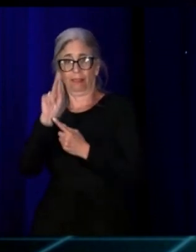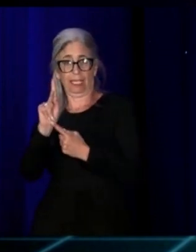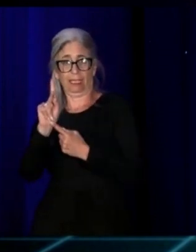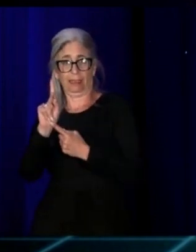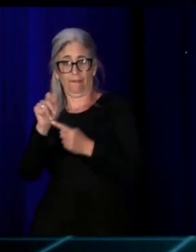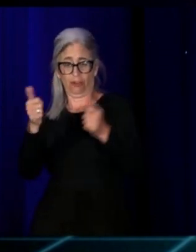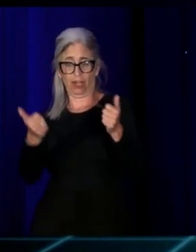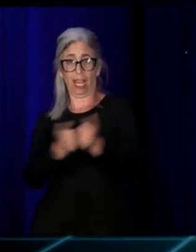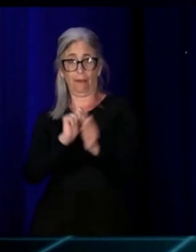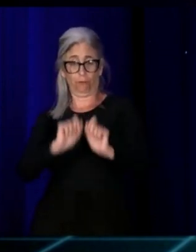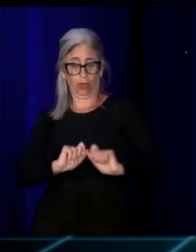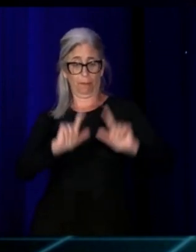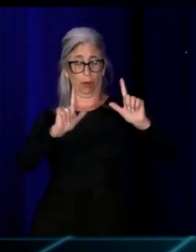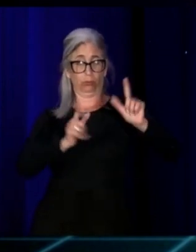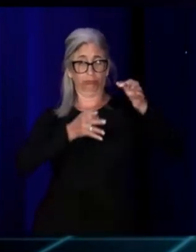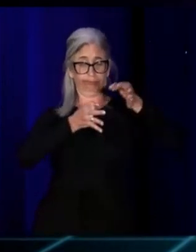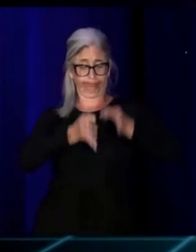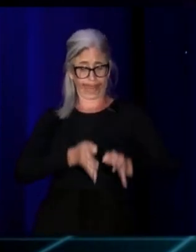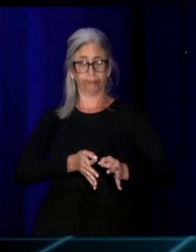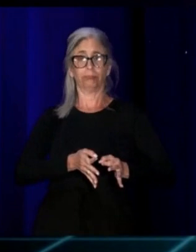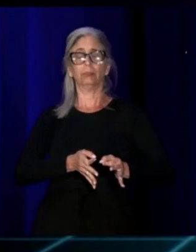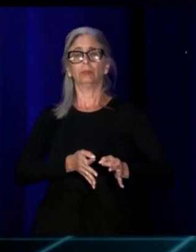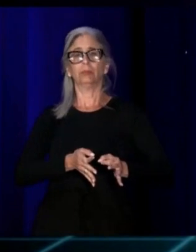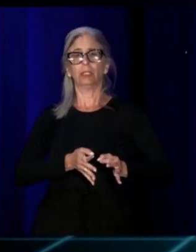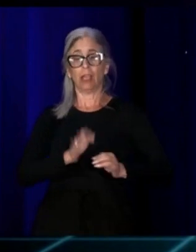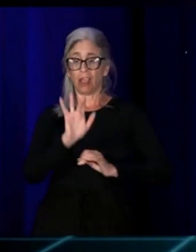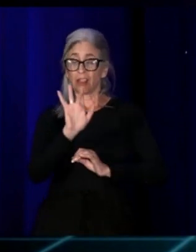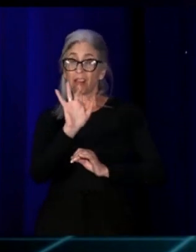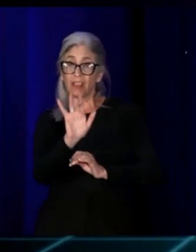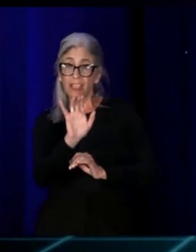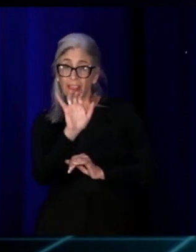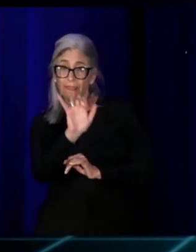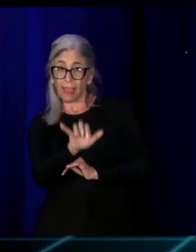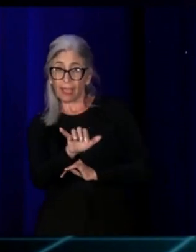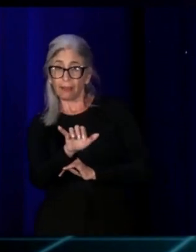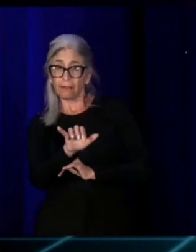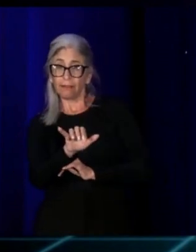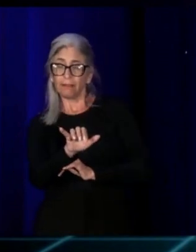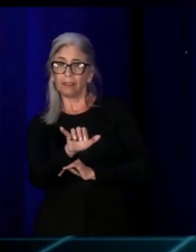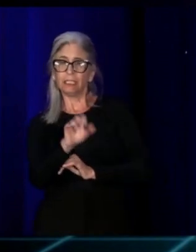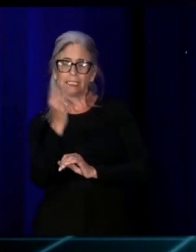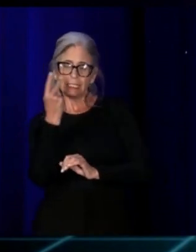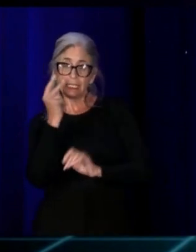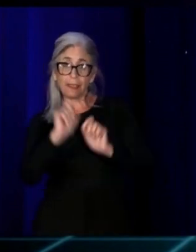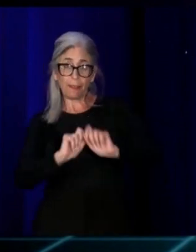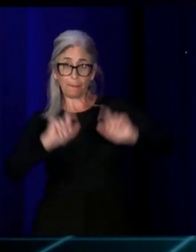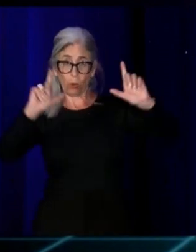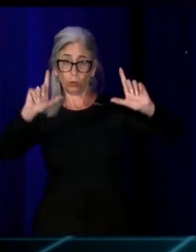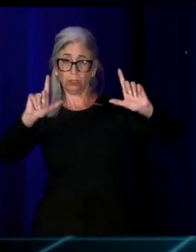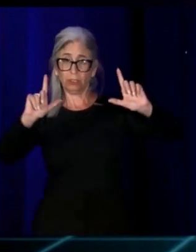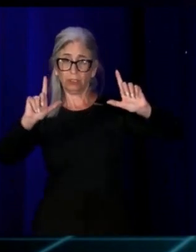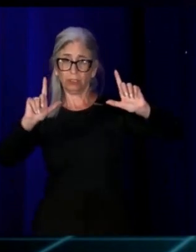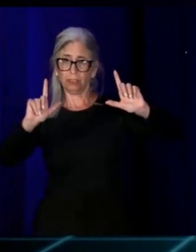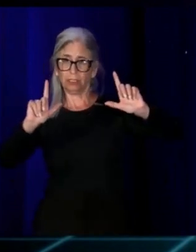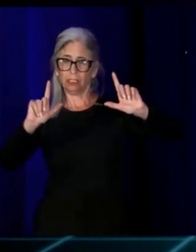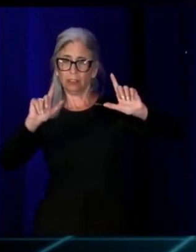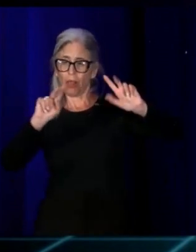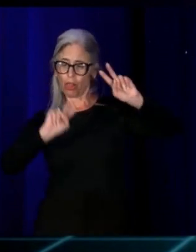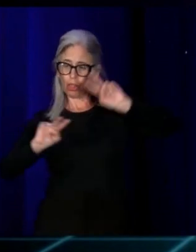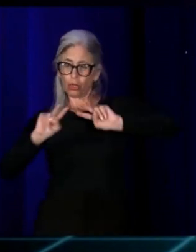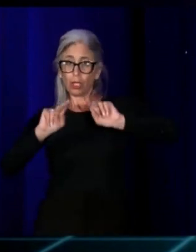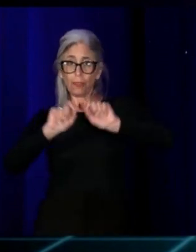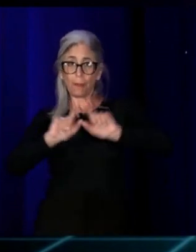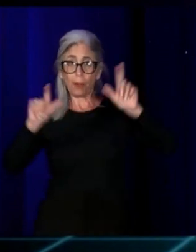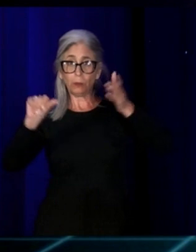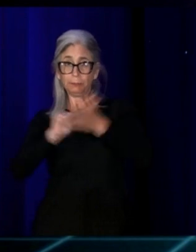each post in detail. And we can click into this. We can see the post. Let's look at the post